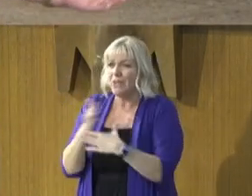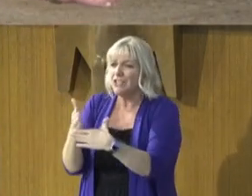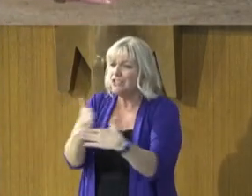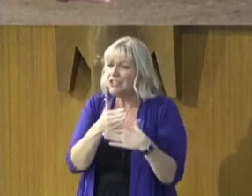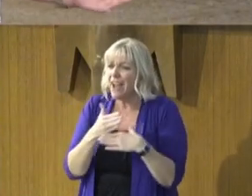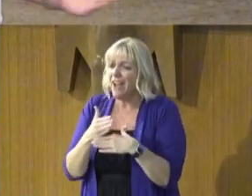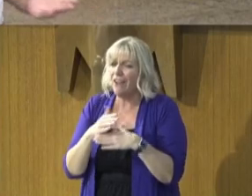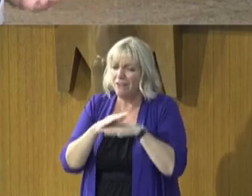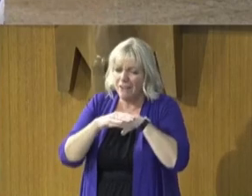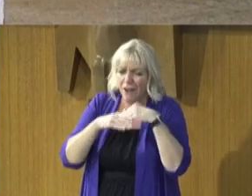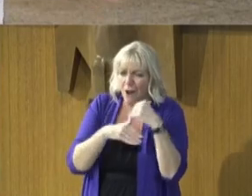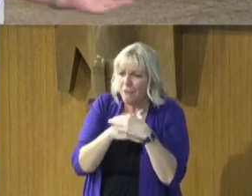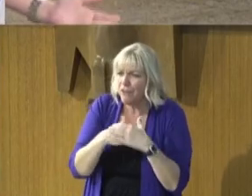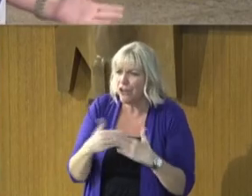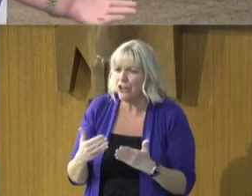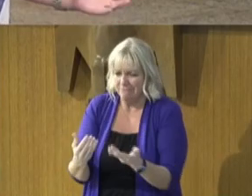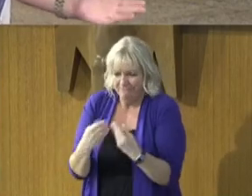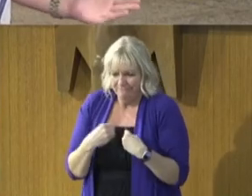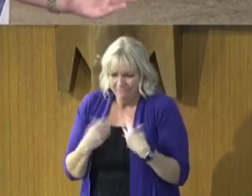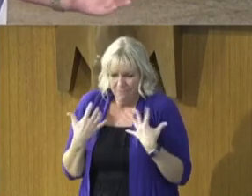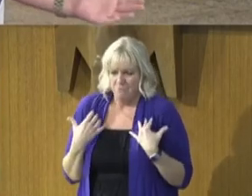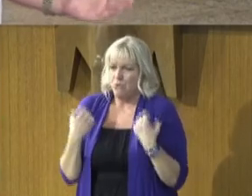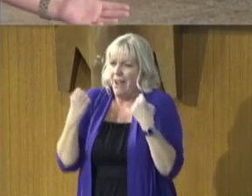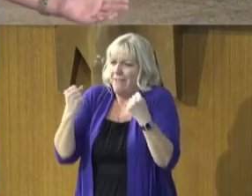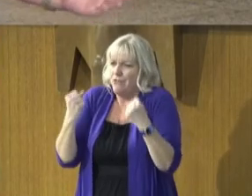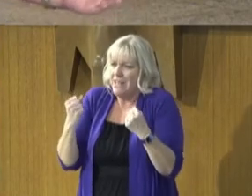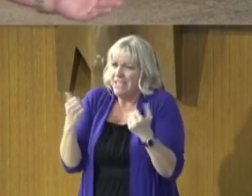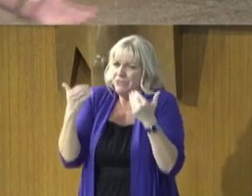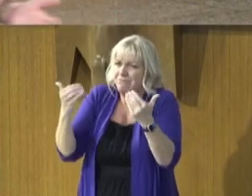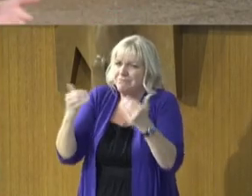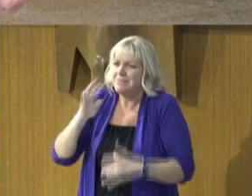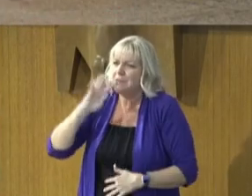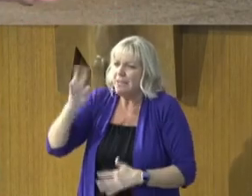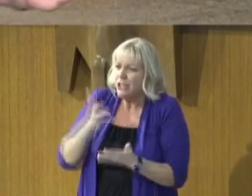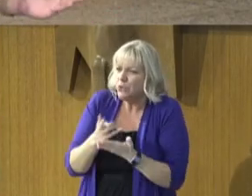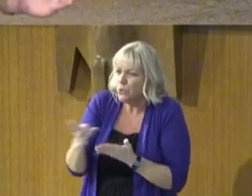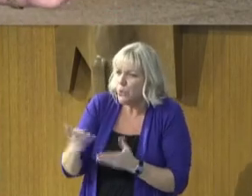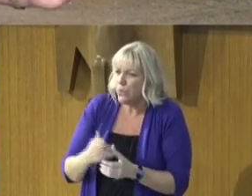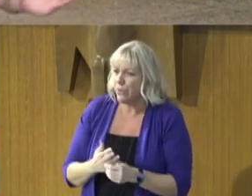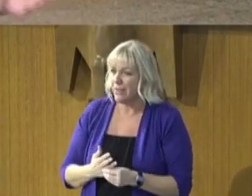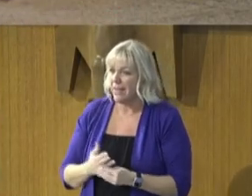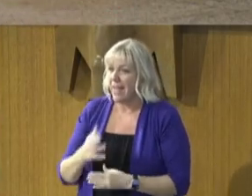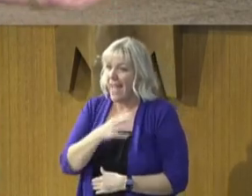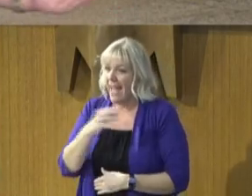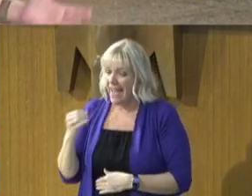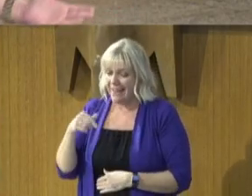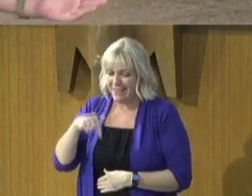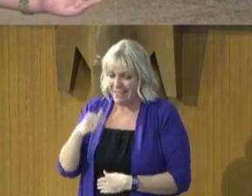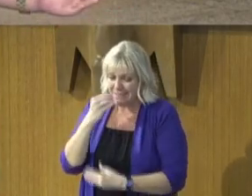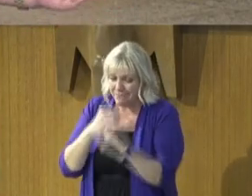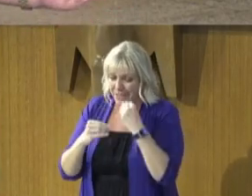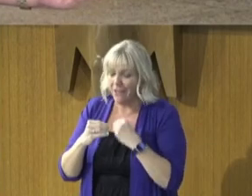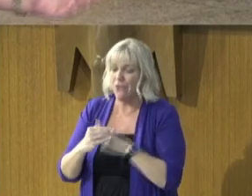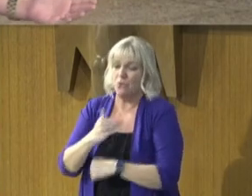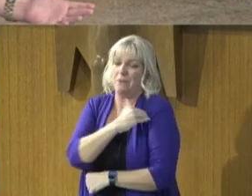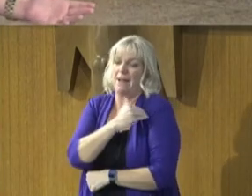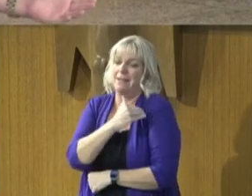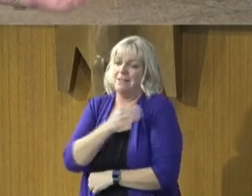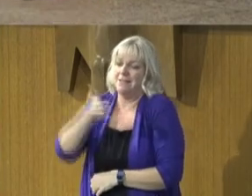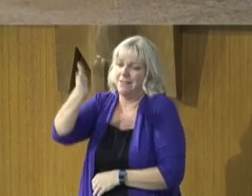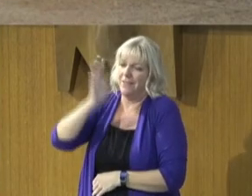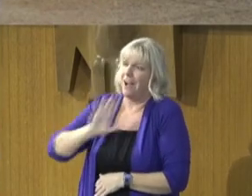comfort, a meal that gives us bravery to speak the truth, and a meal that reminds us of God's ultimate truth, which is